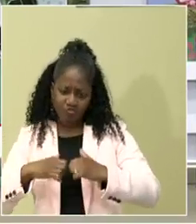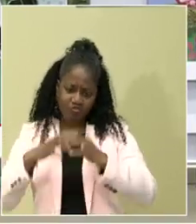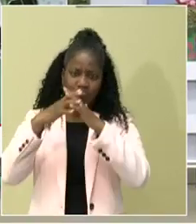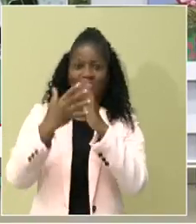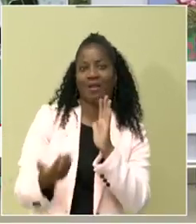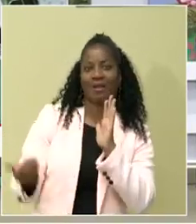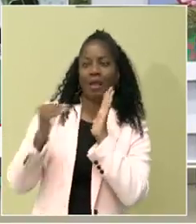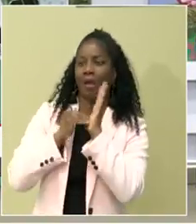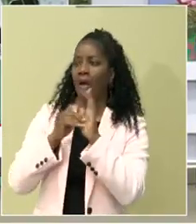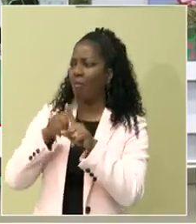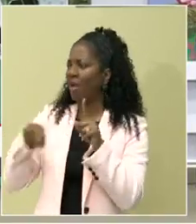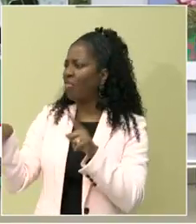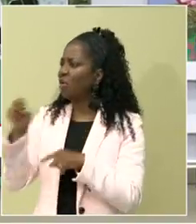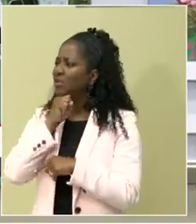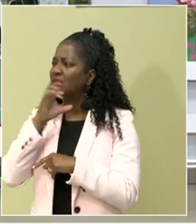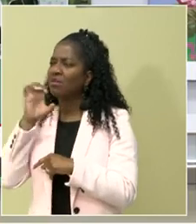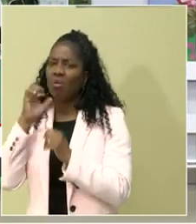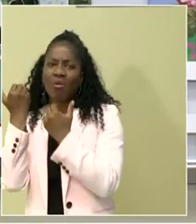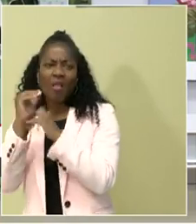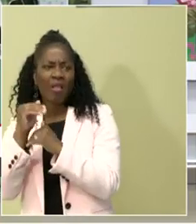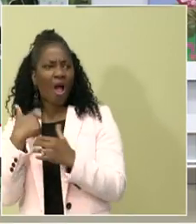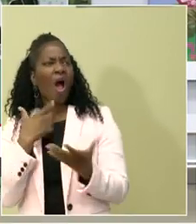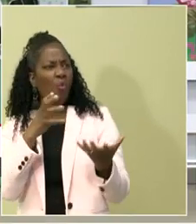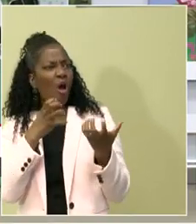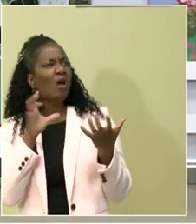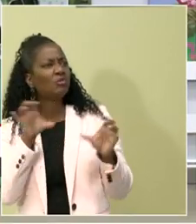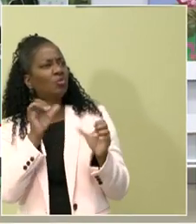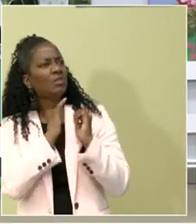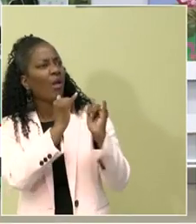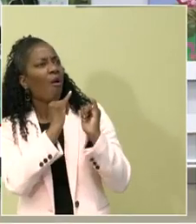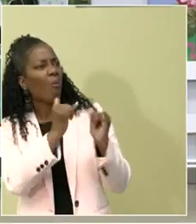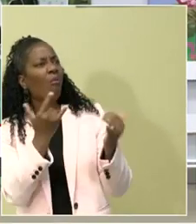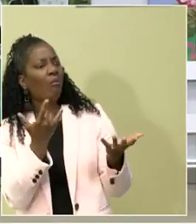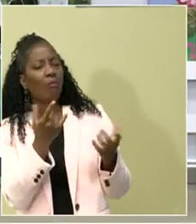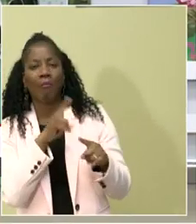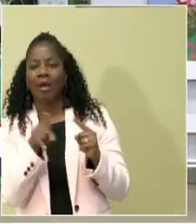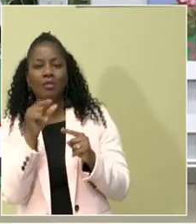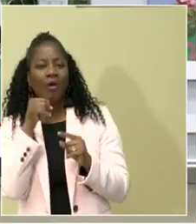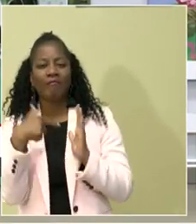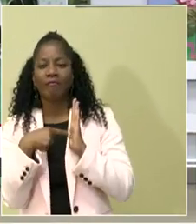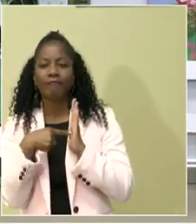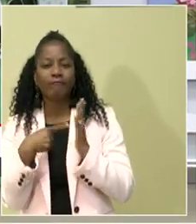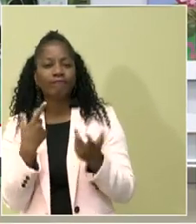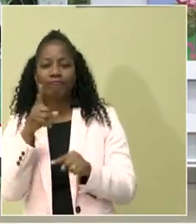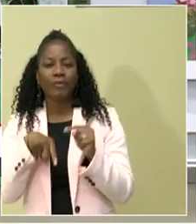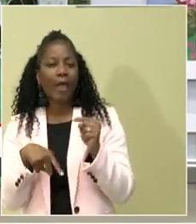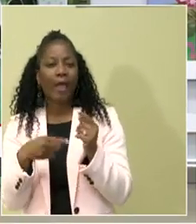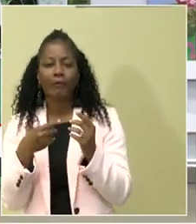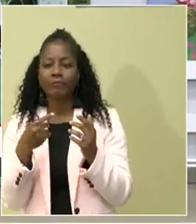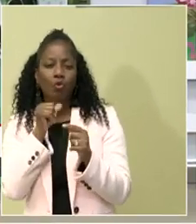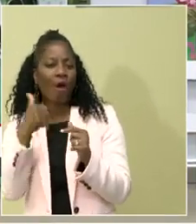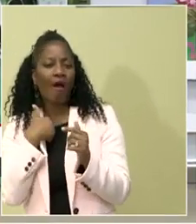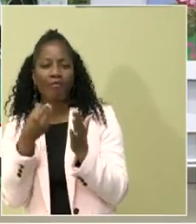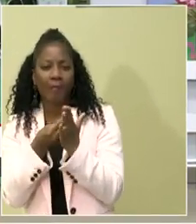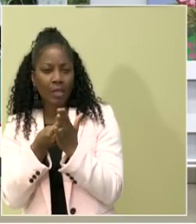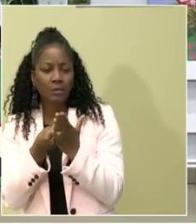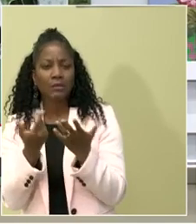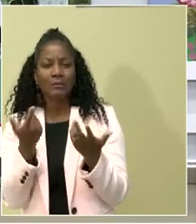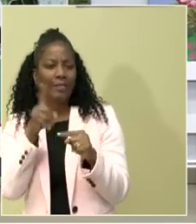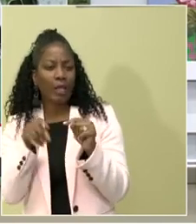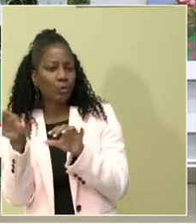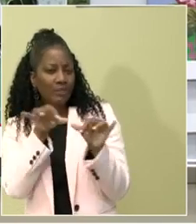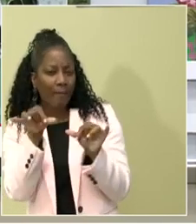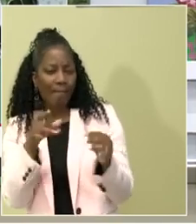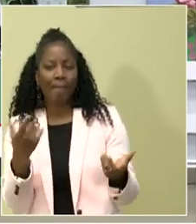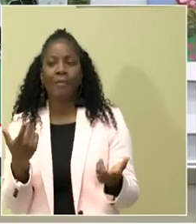then our seniors who are limited income, they want to do that too. But they may not be able to do the same thing. So that's why we